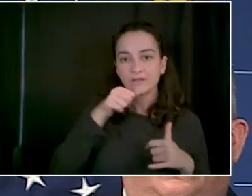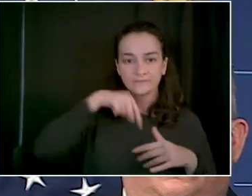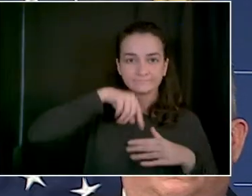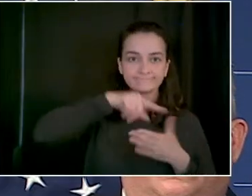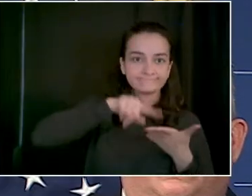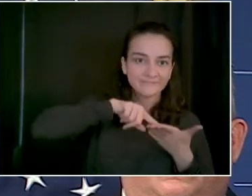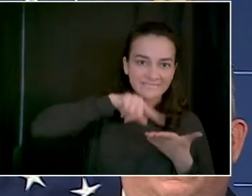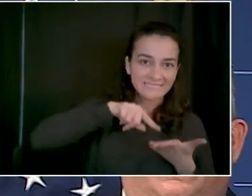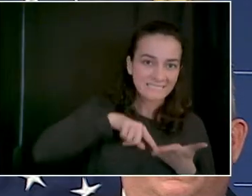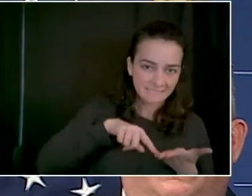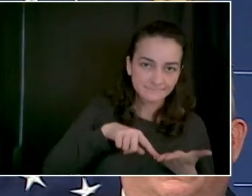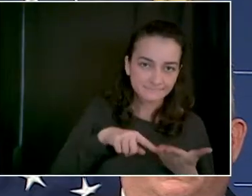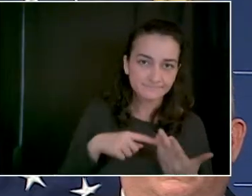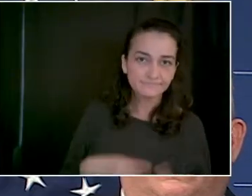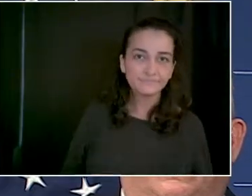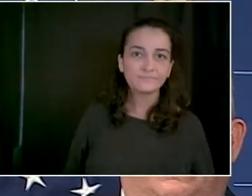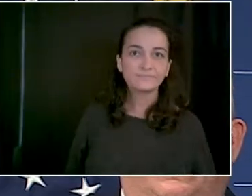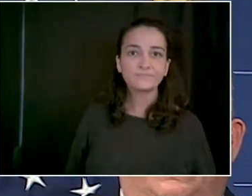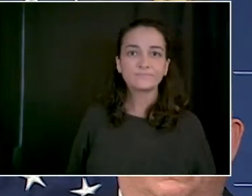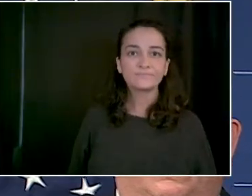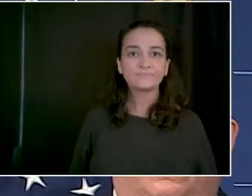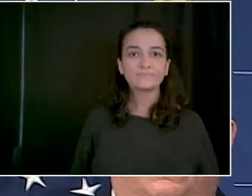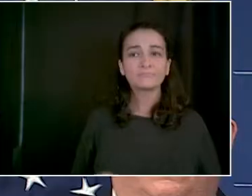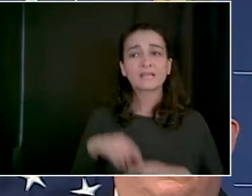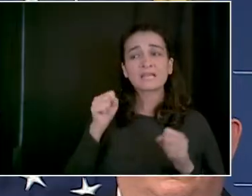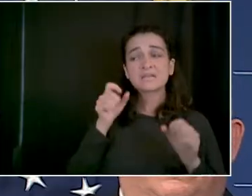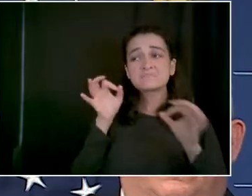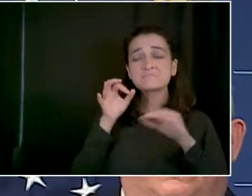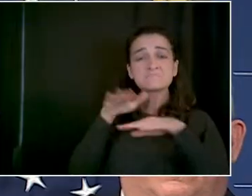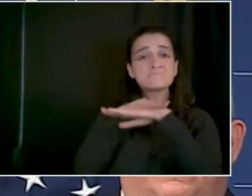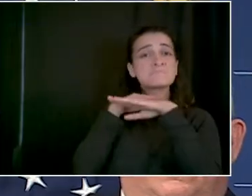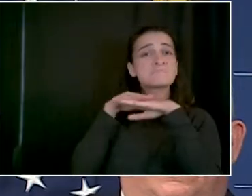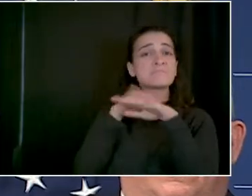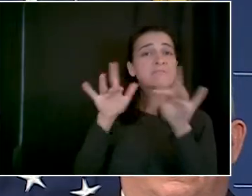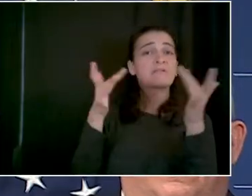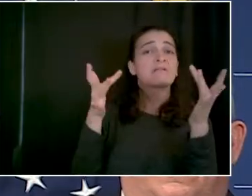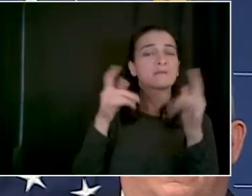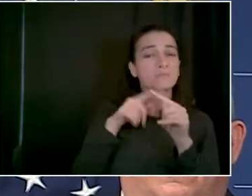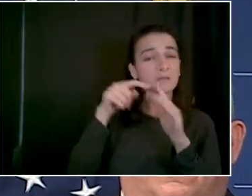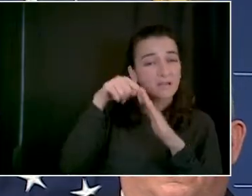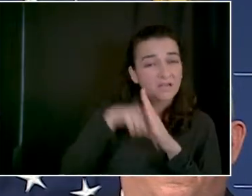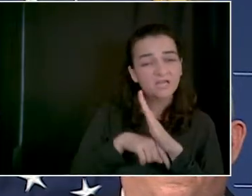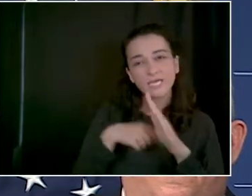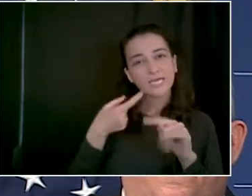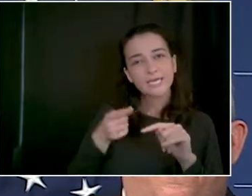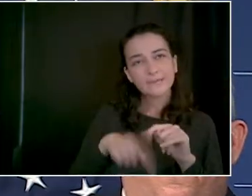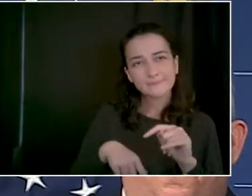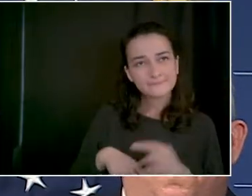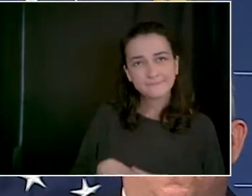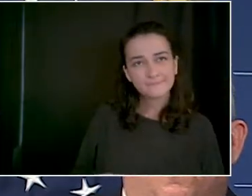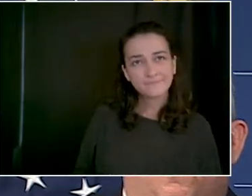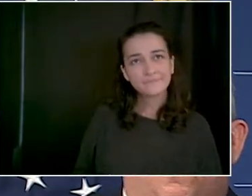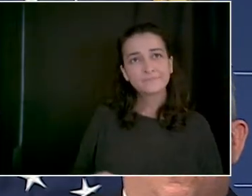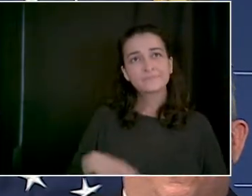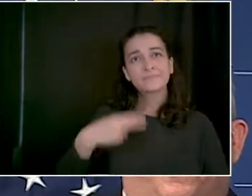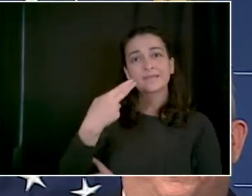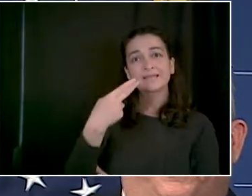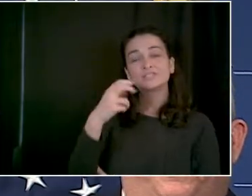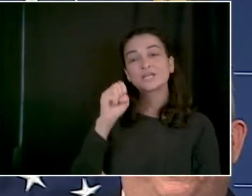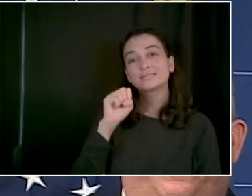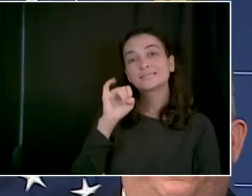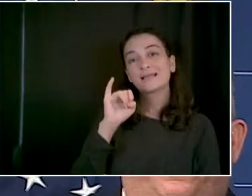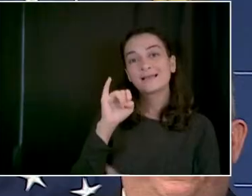New Jersey, to our real-time crime center requesting information about the